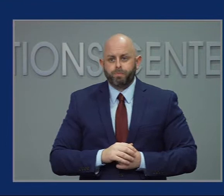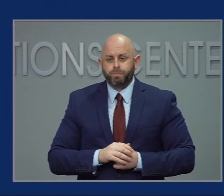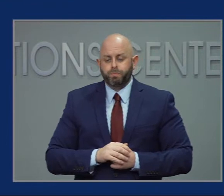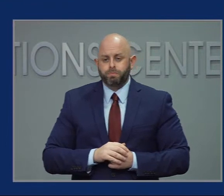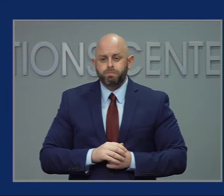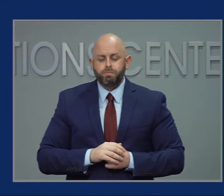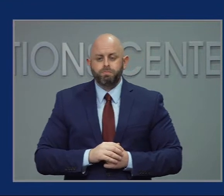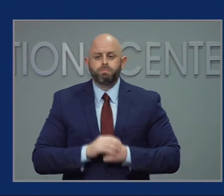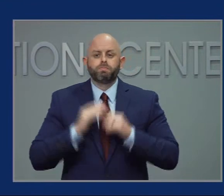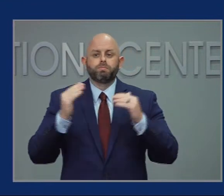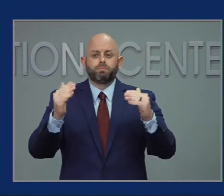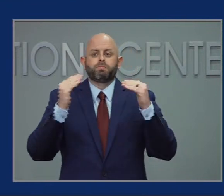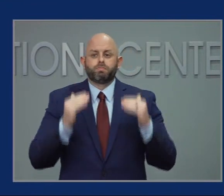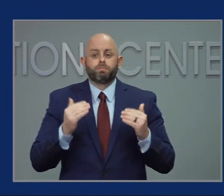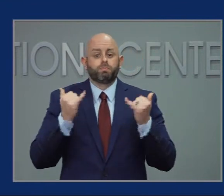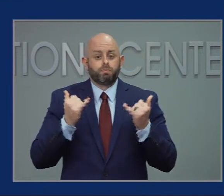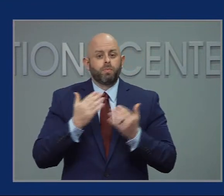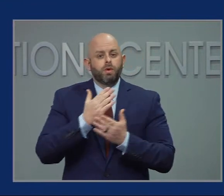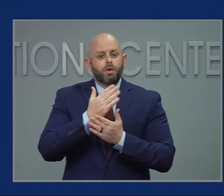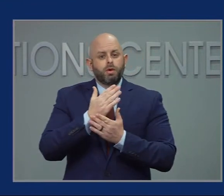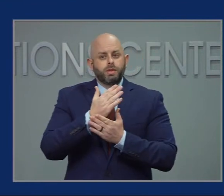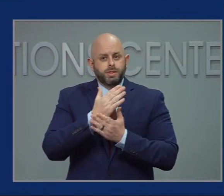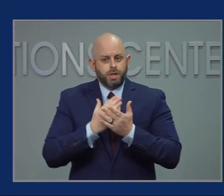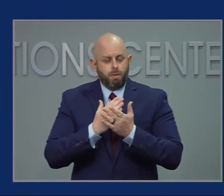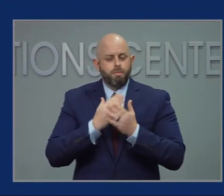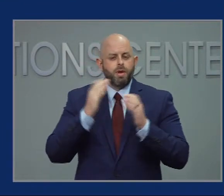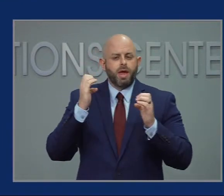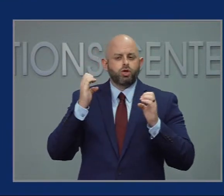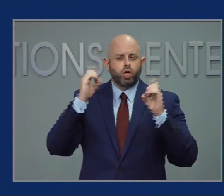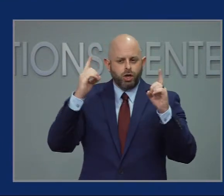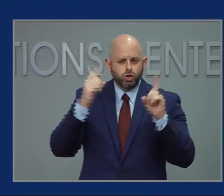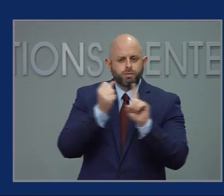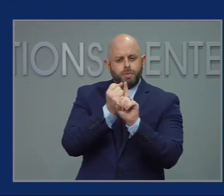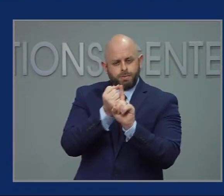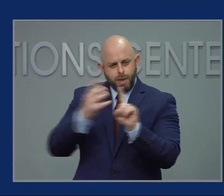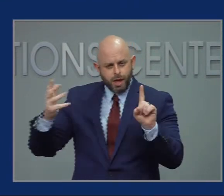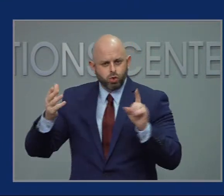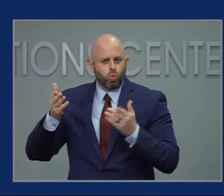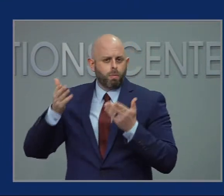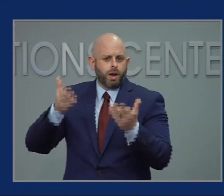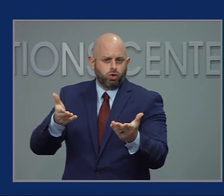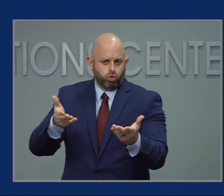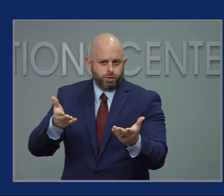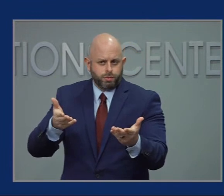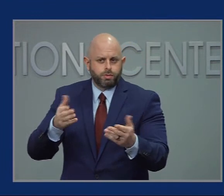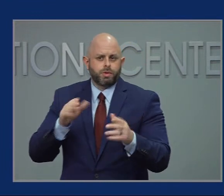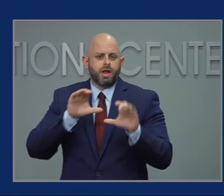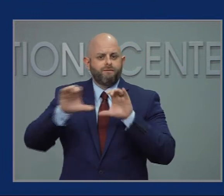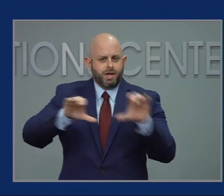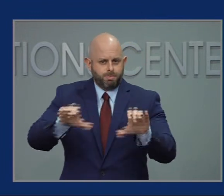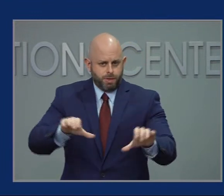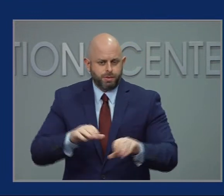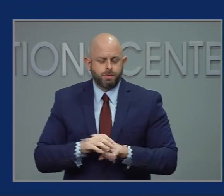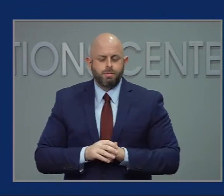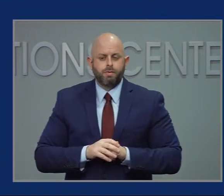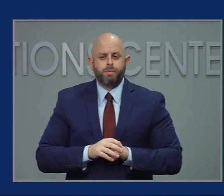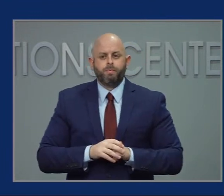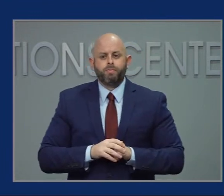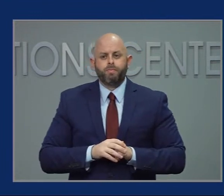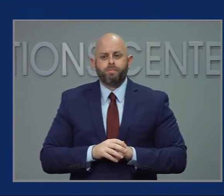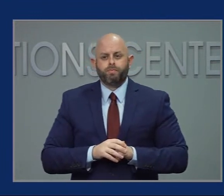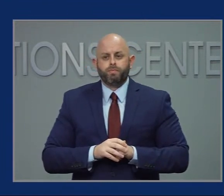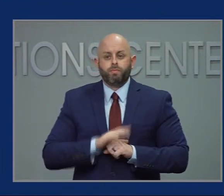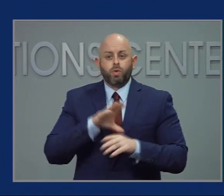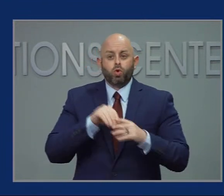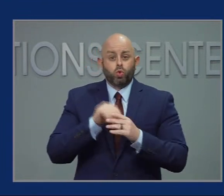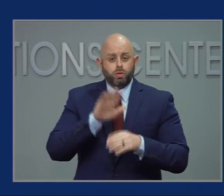Now we'll transition to some of the substantive expansion recommendations and investments in education.